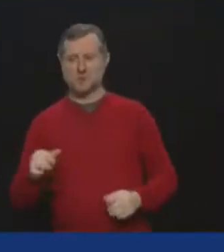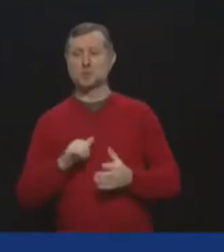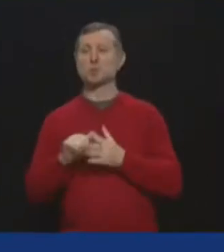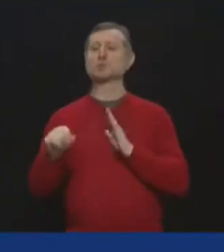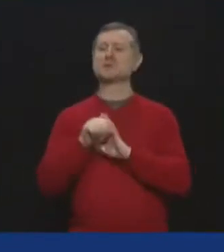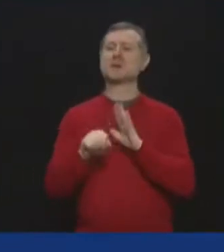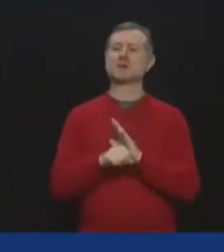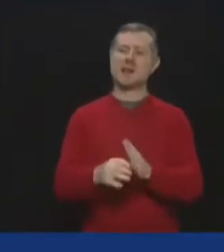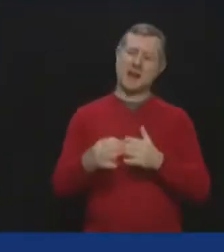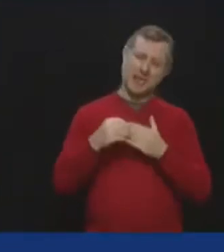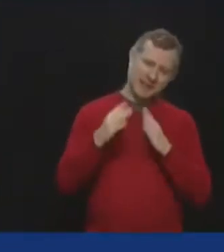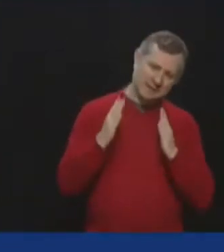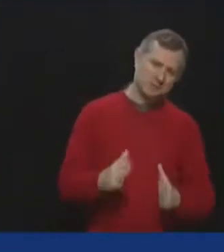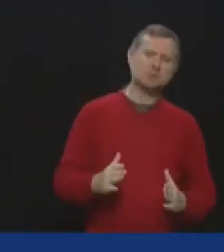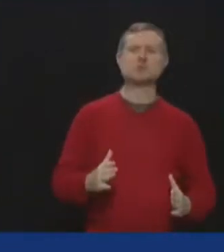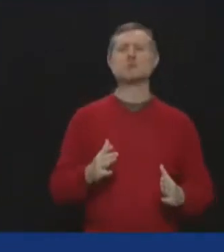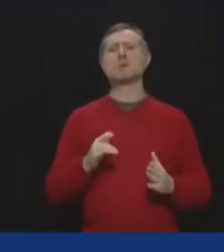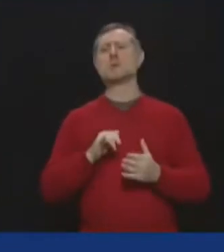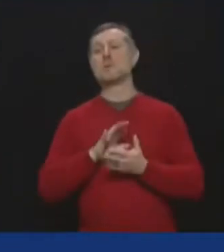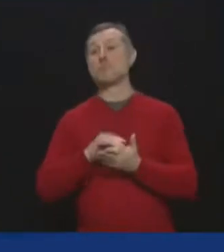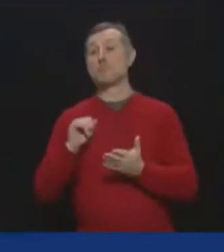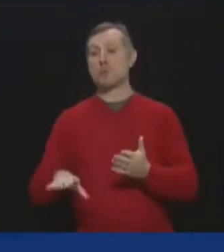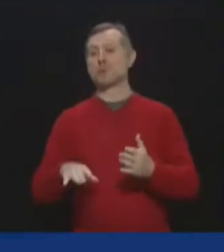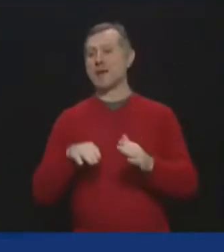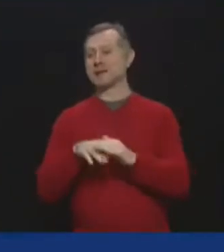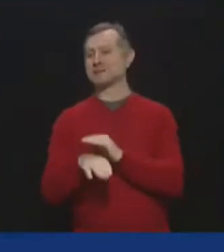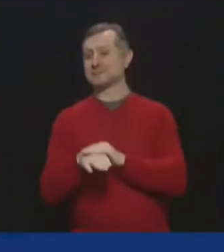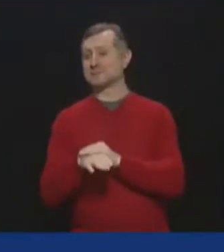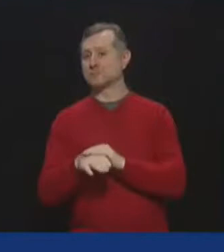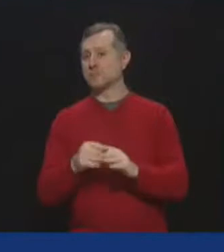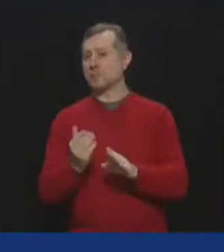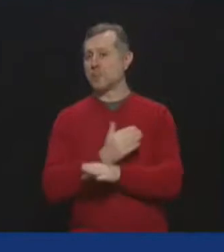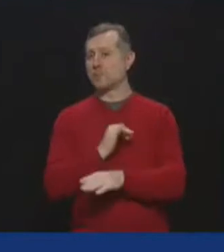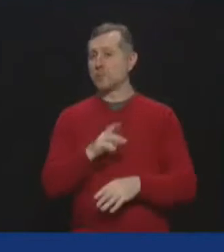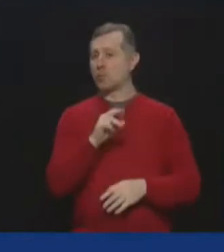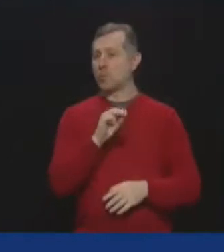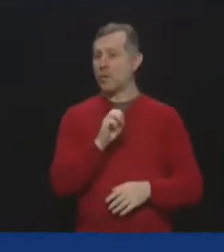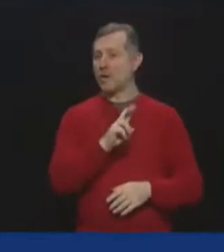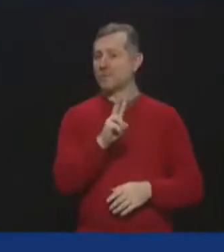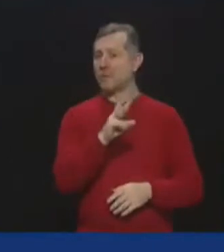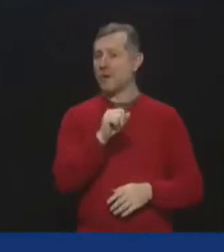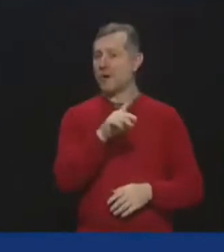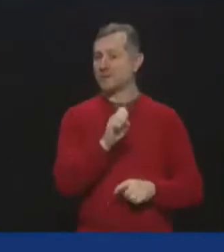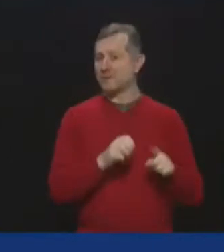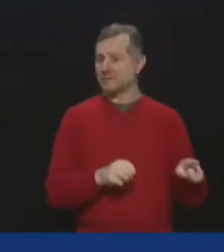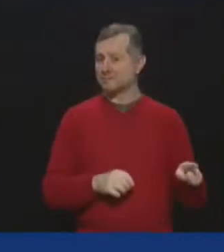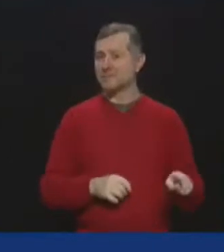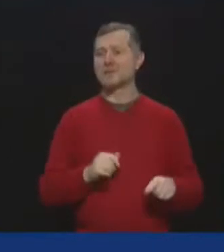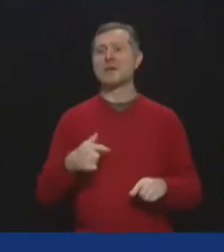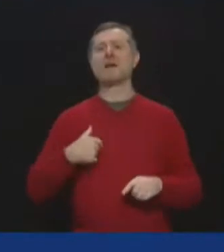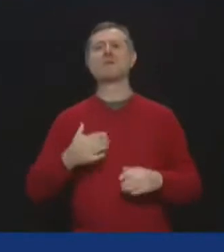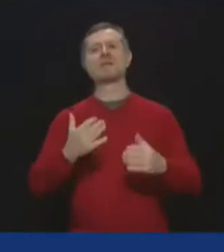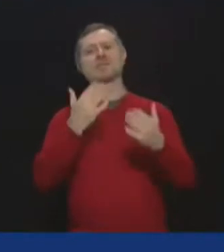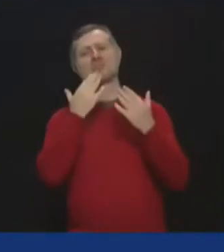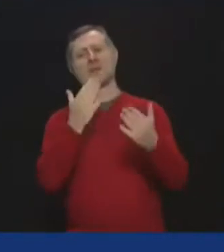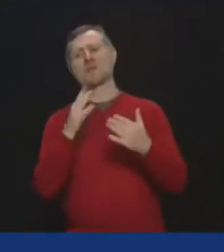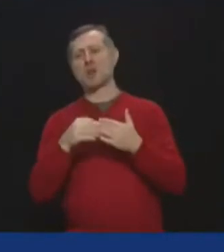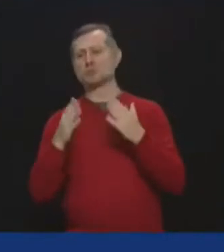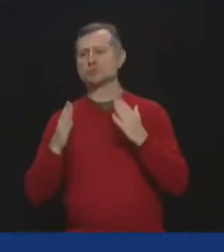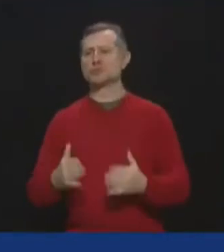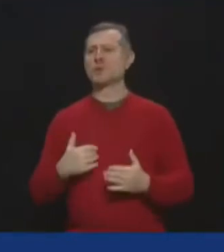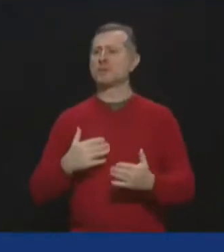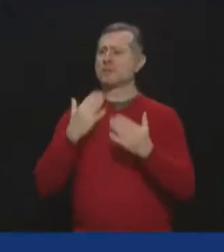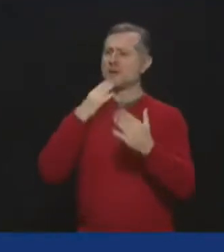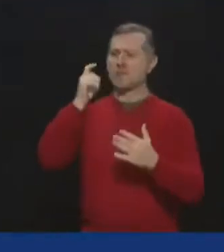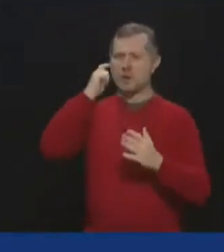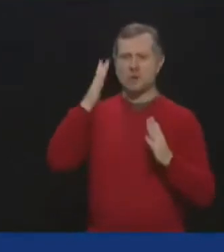before Roe v. Wade. And I thank the New York State leadership for preserving our rights. And I thank our governor for leading us